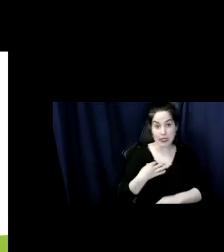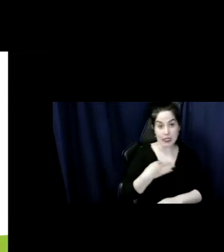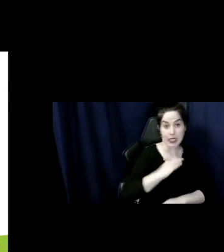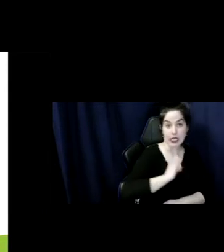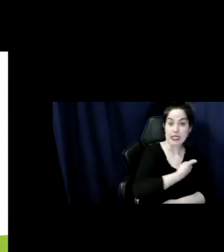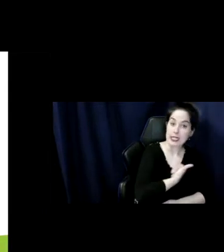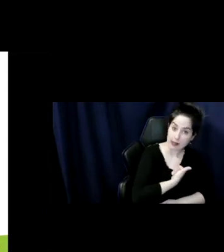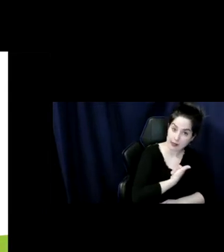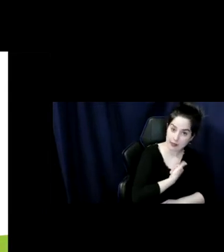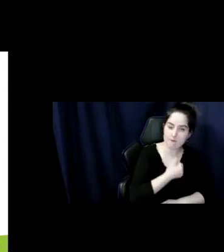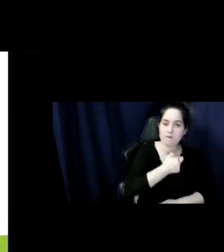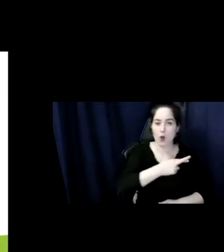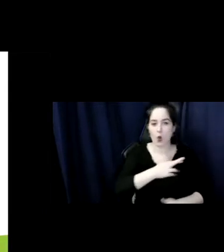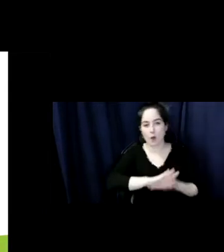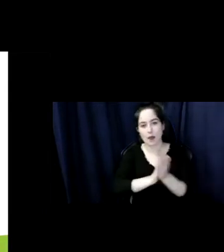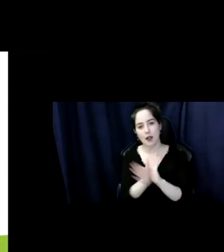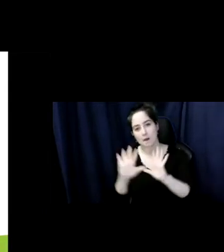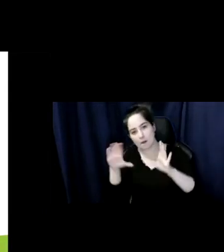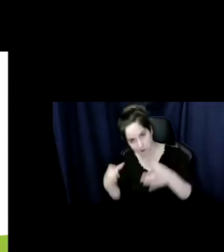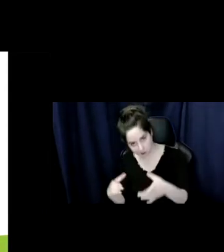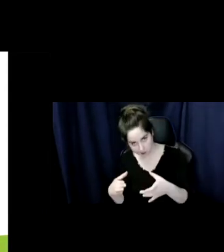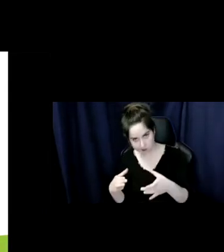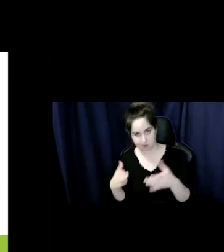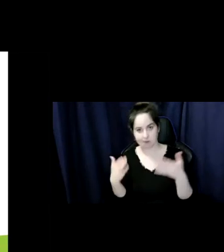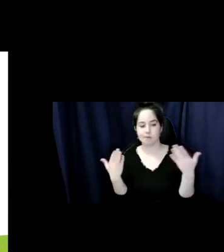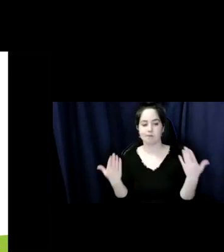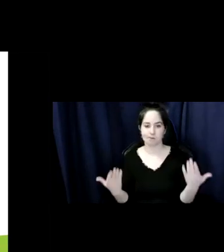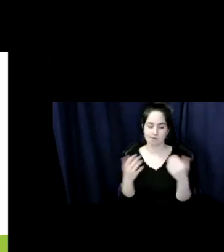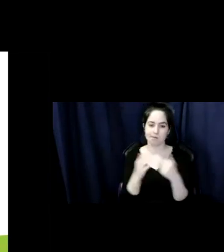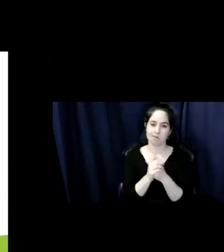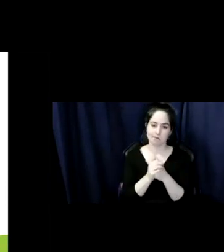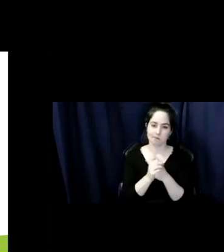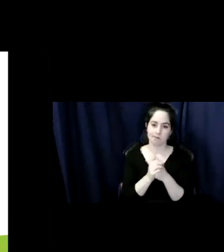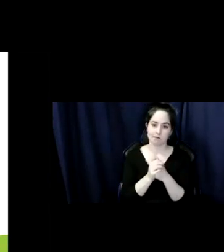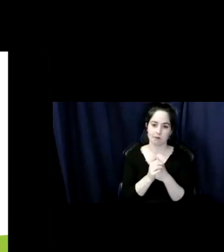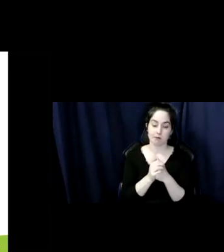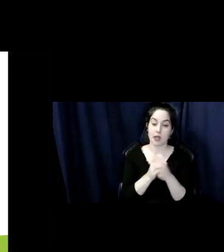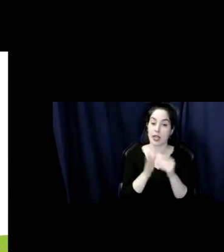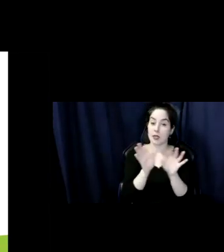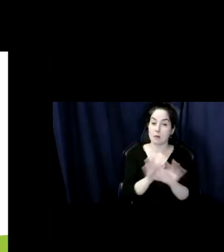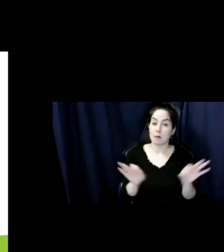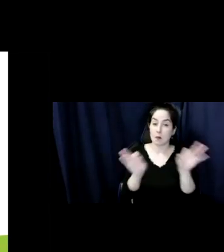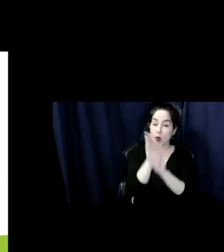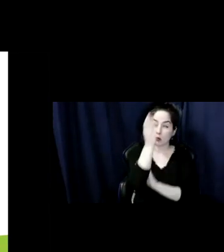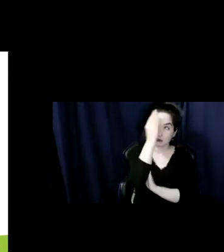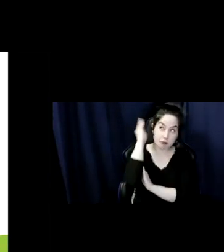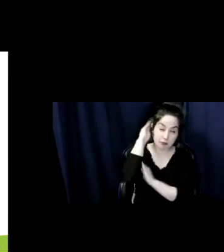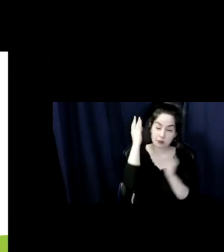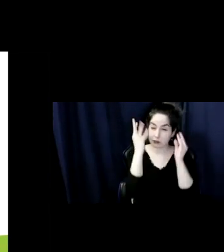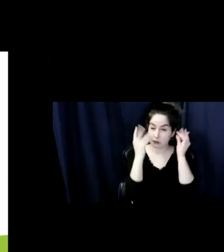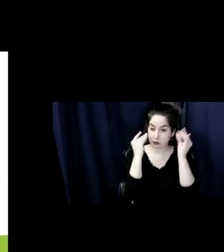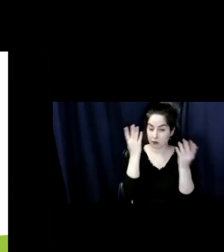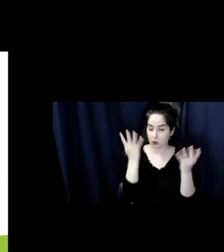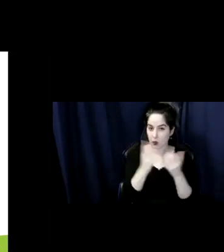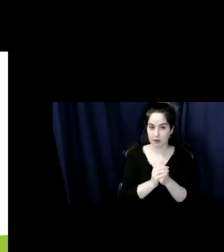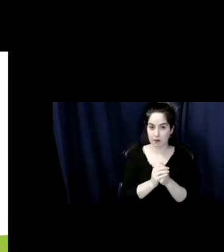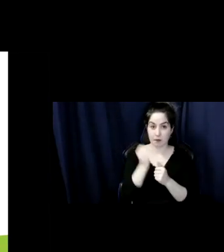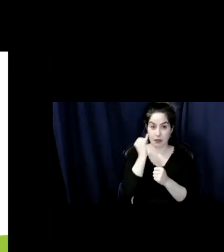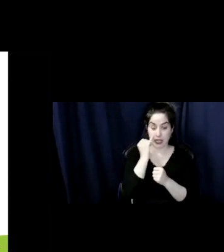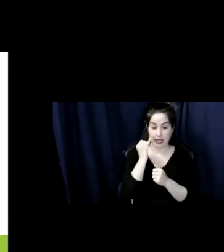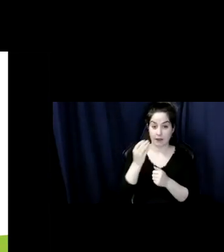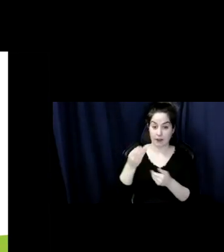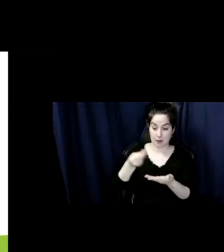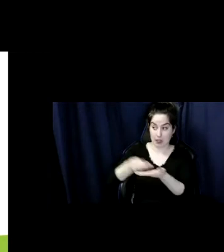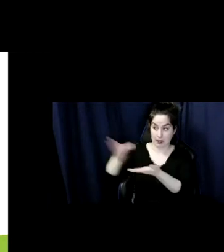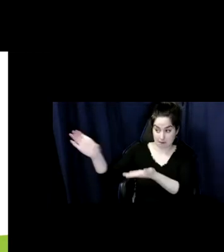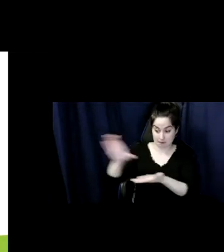form a collective with those other people. The only things to think about would be if you receive a grant in your own name as an